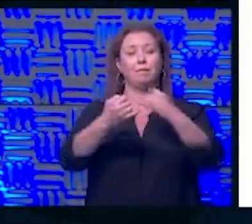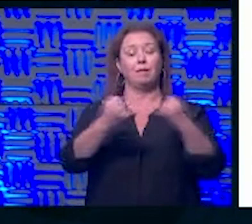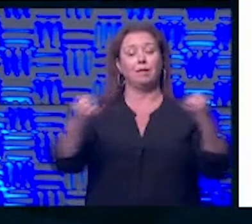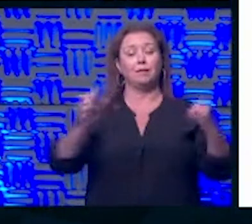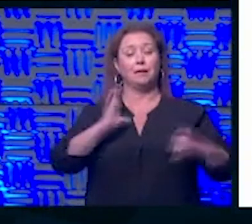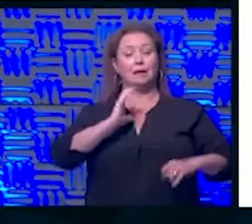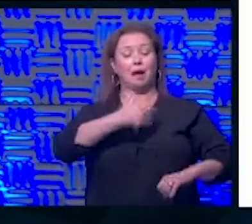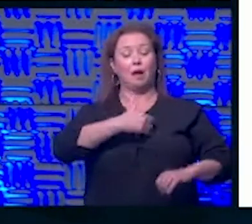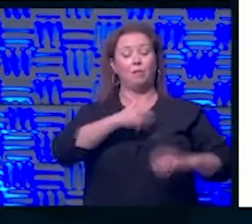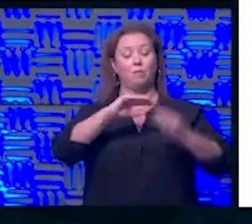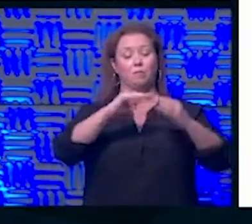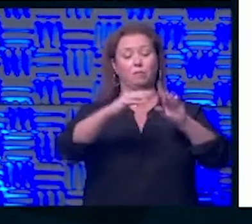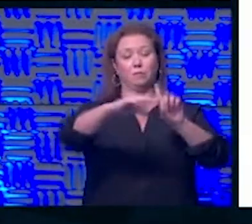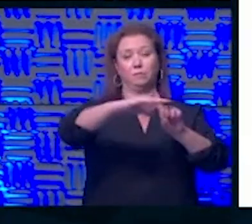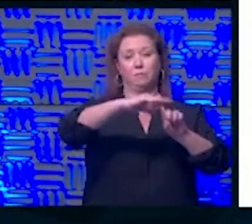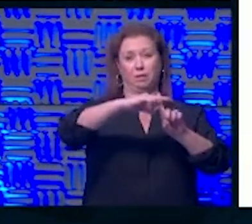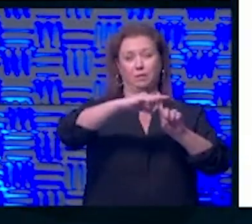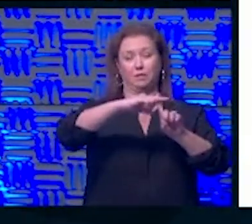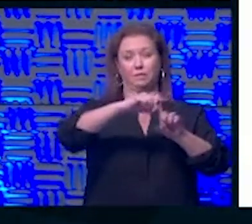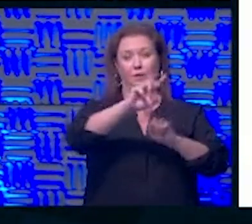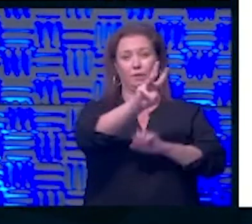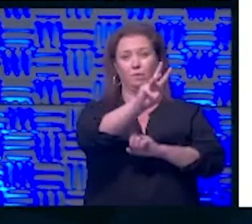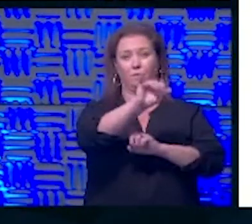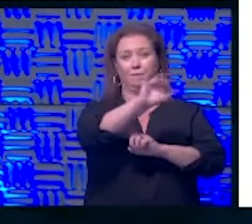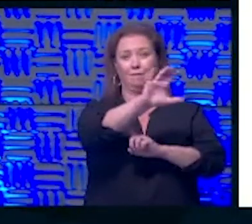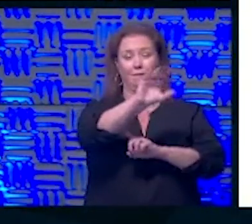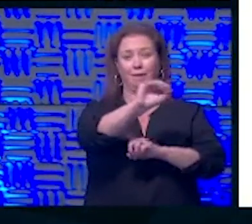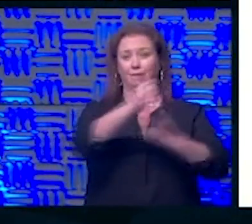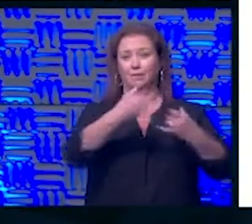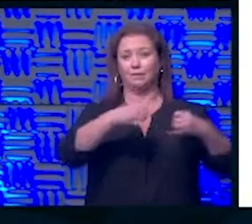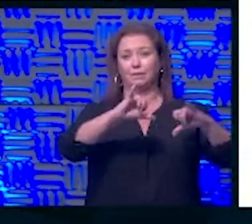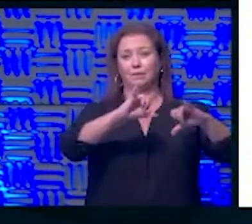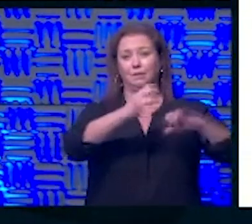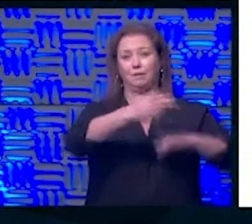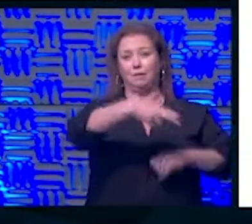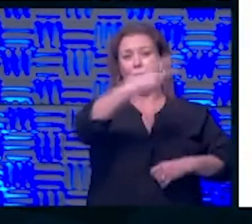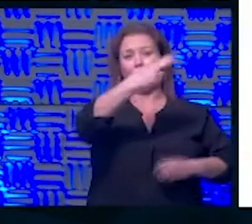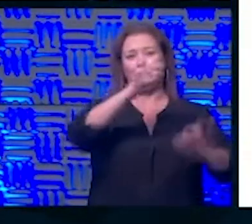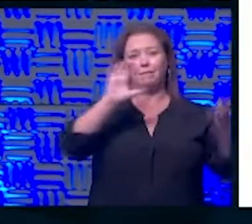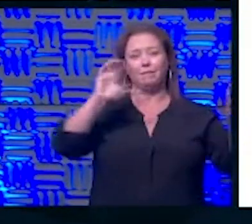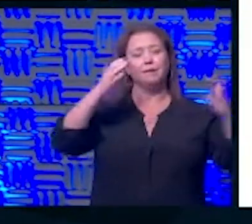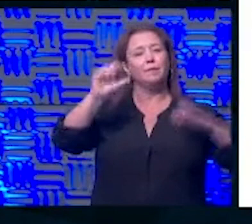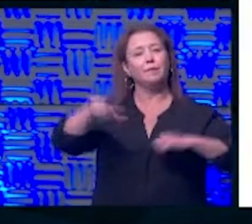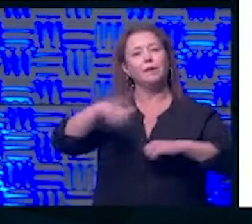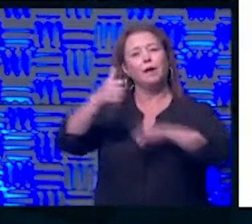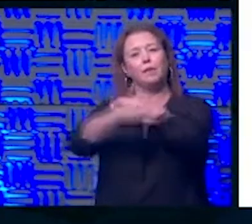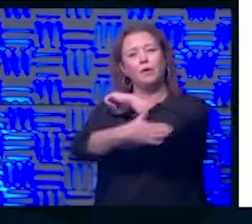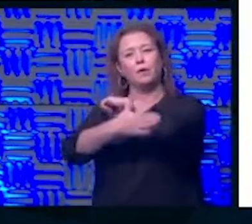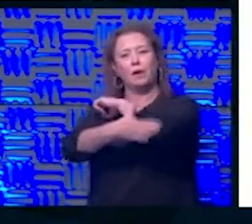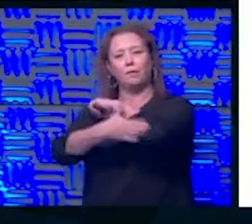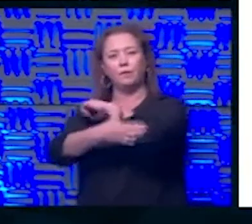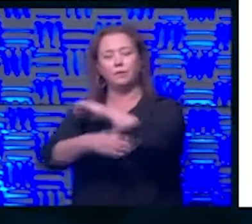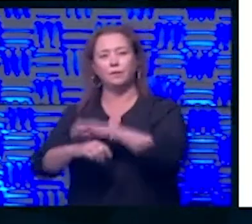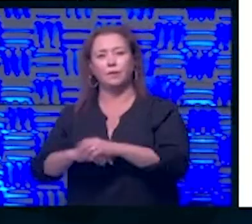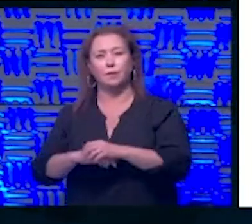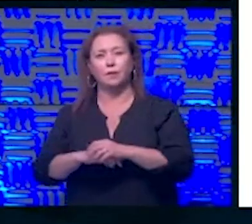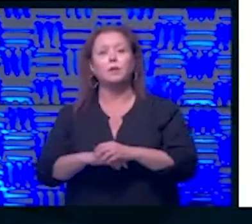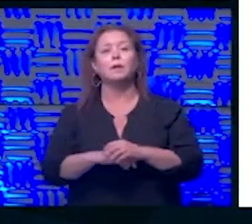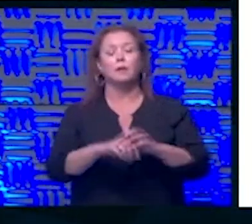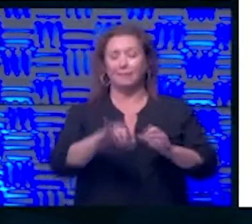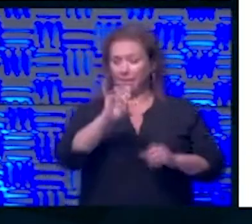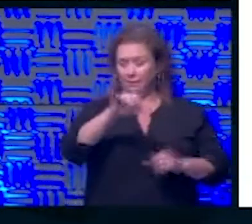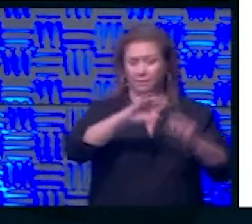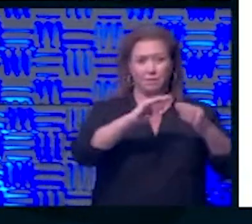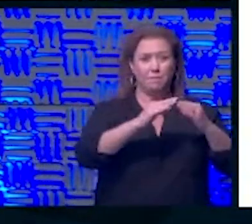of positivity across Wyandotte is still significantly higher than the other counties. And is this the rate of the people who you're testing?